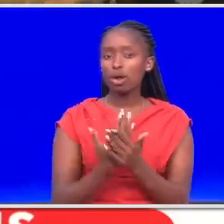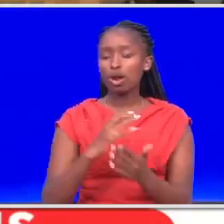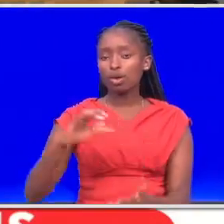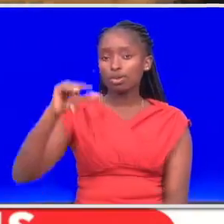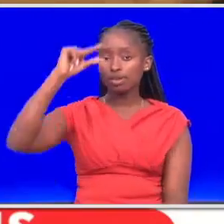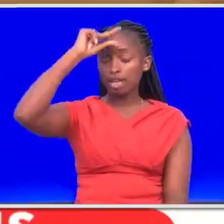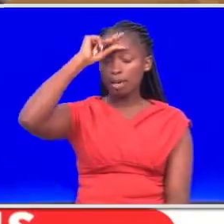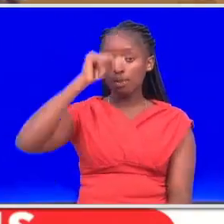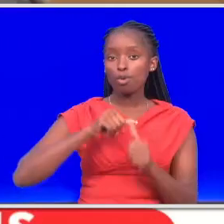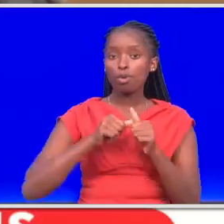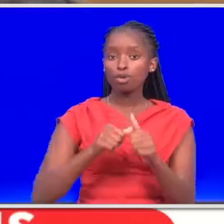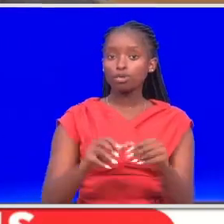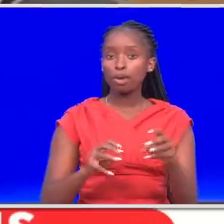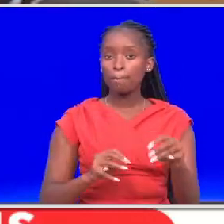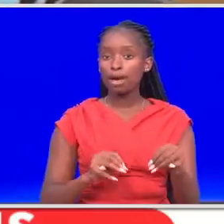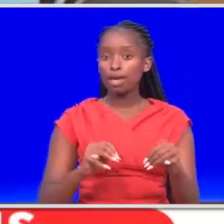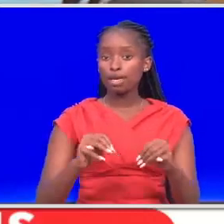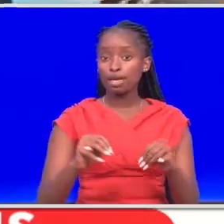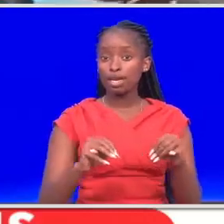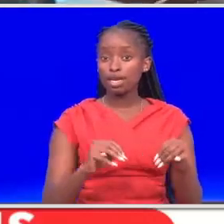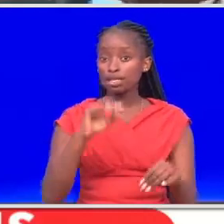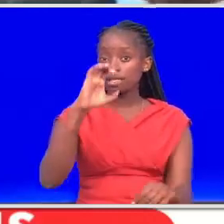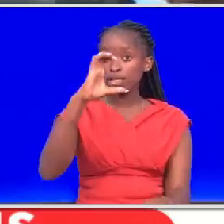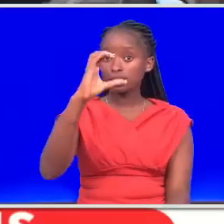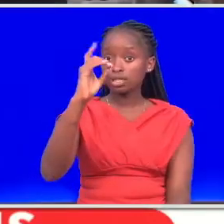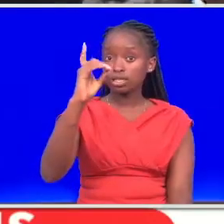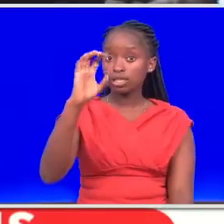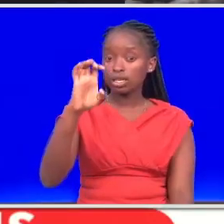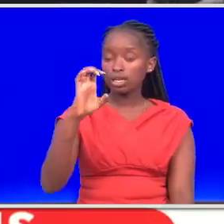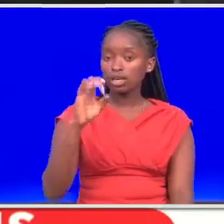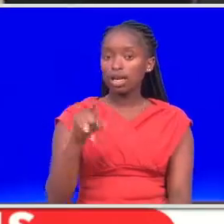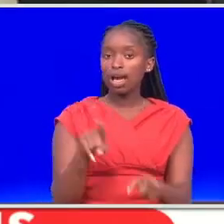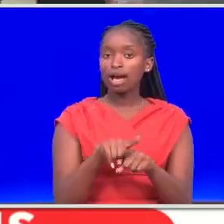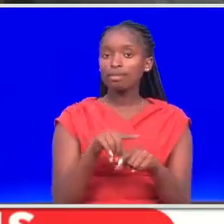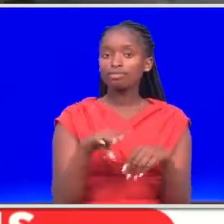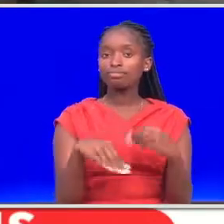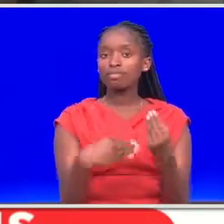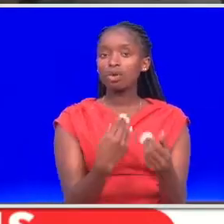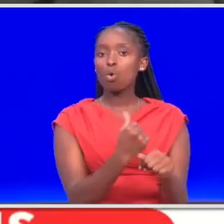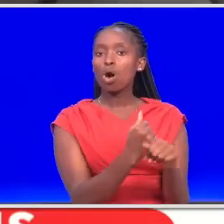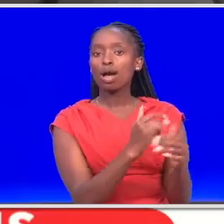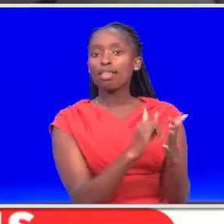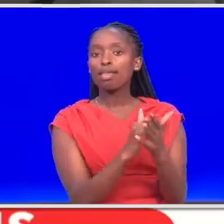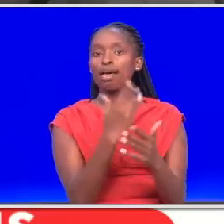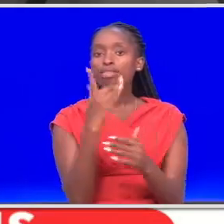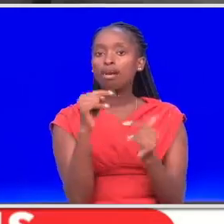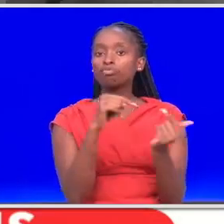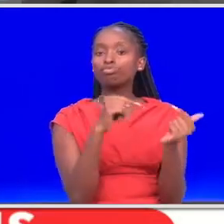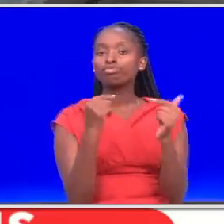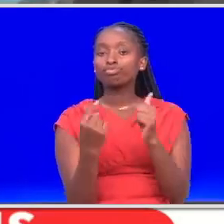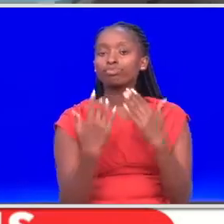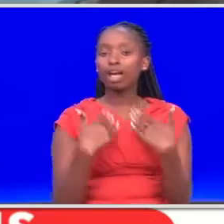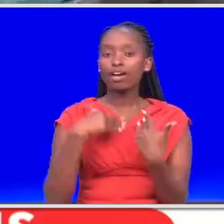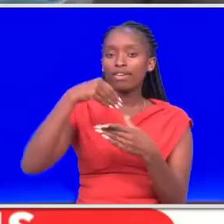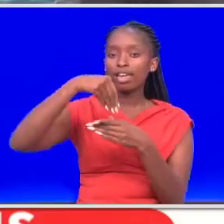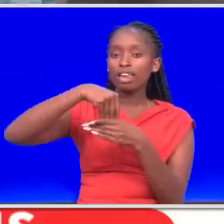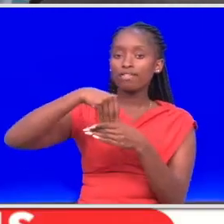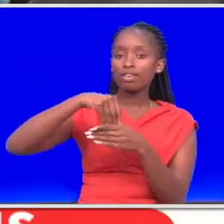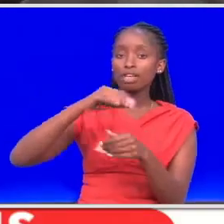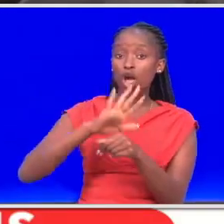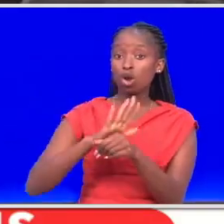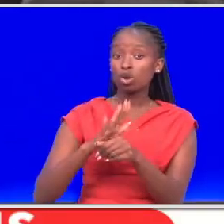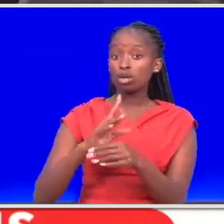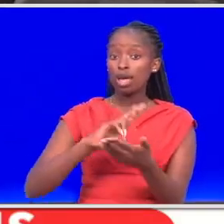manage ECDEs as constitutionally assigned to them. They argued that they have invested a lot of